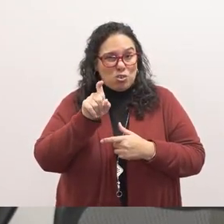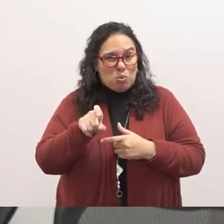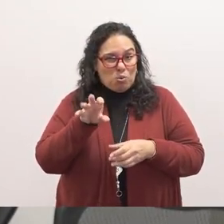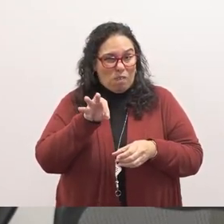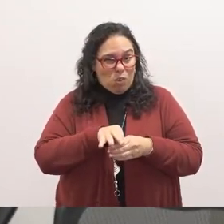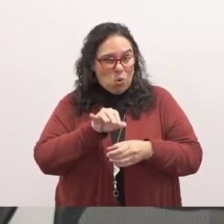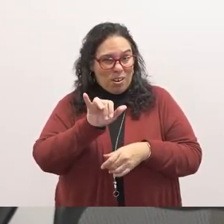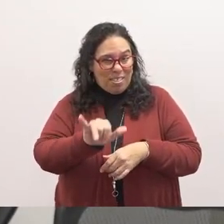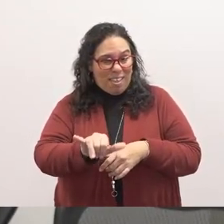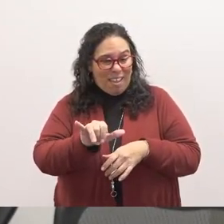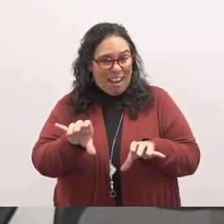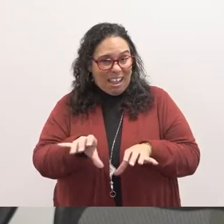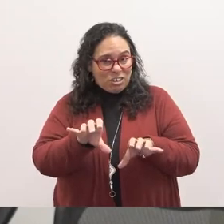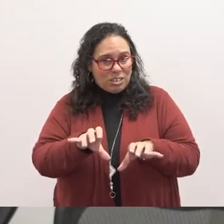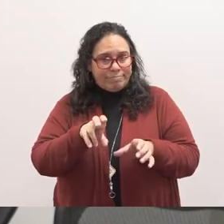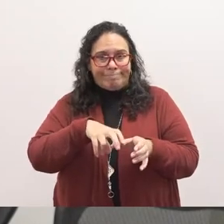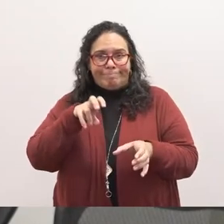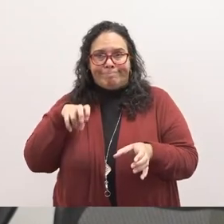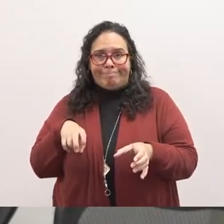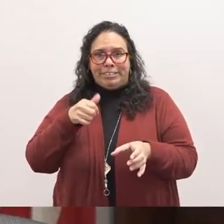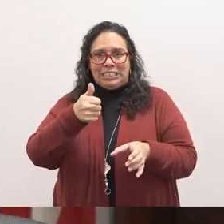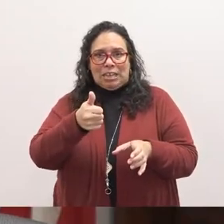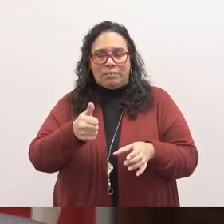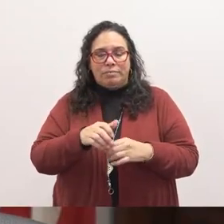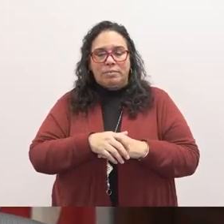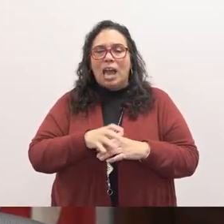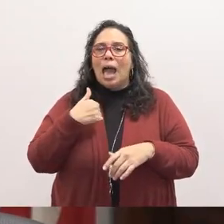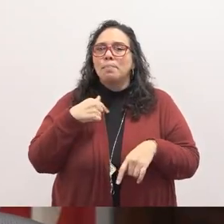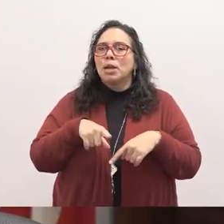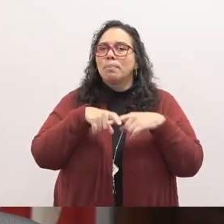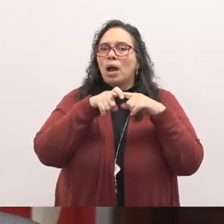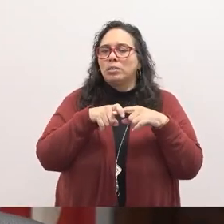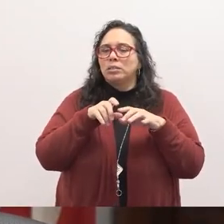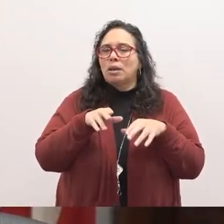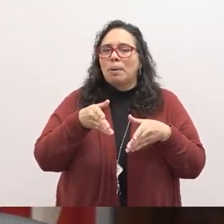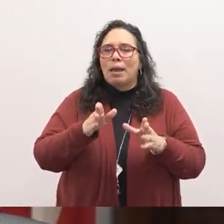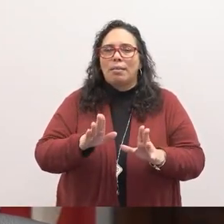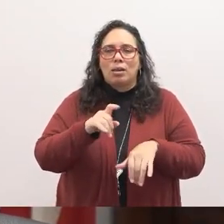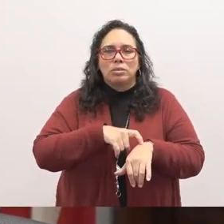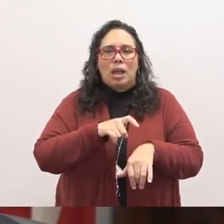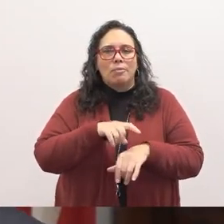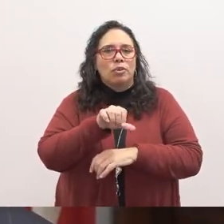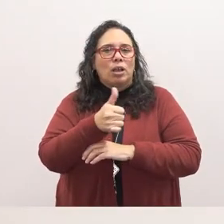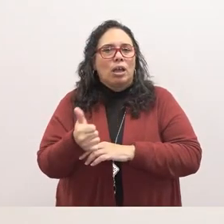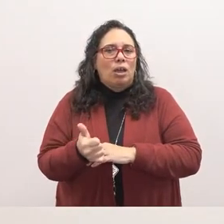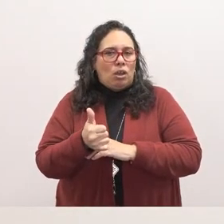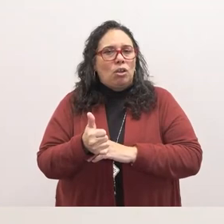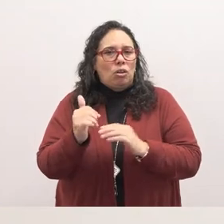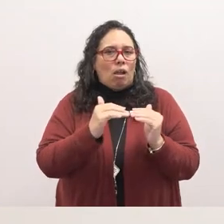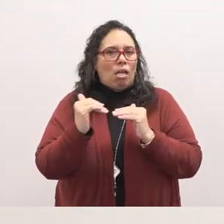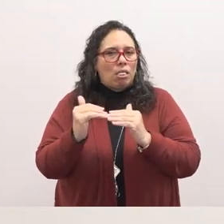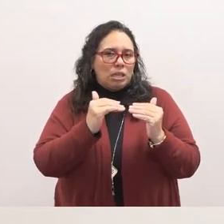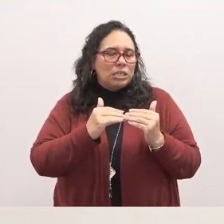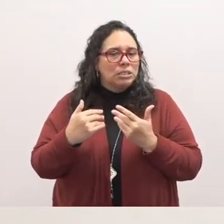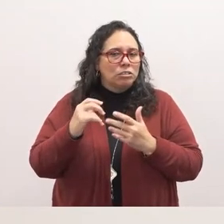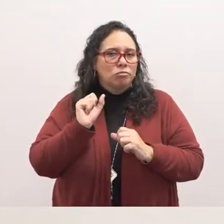yourself. Yep. I'll pause there because I want to allow some time for my colleagues to chime in.